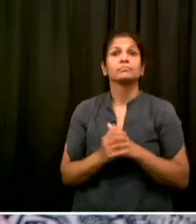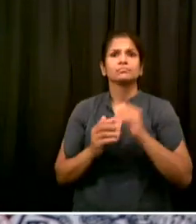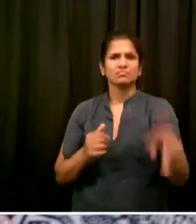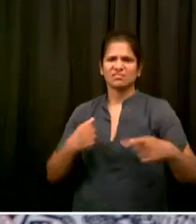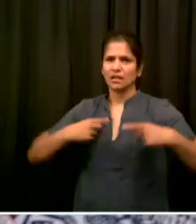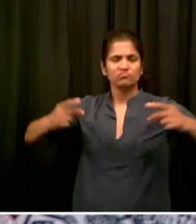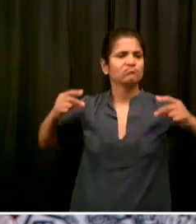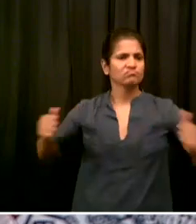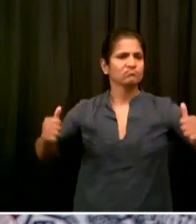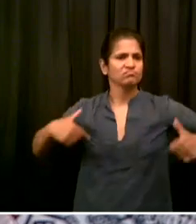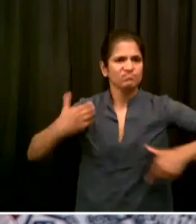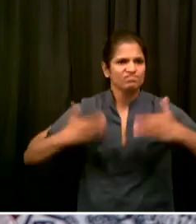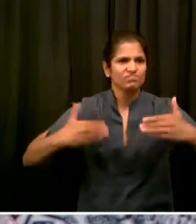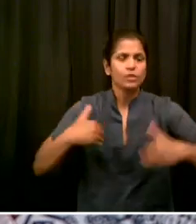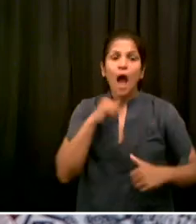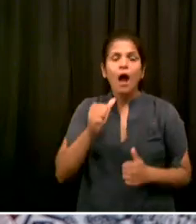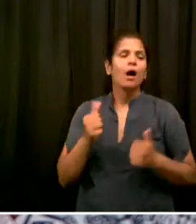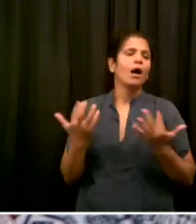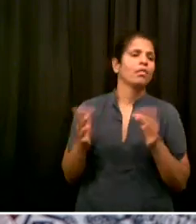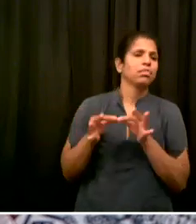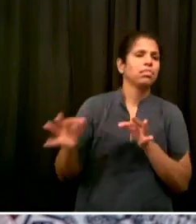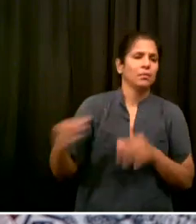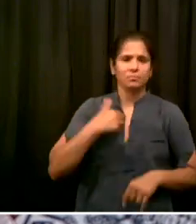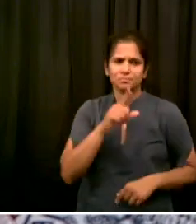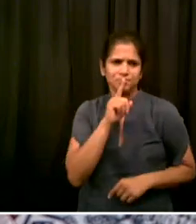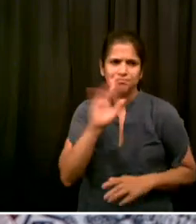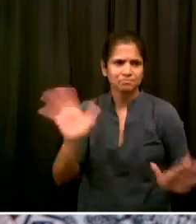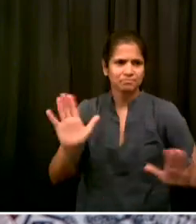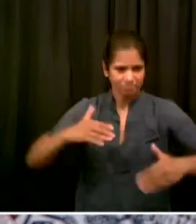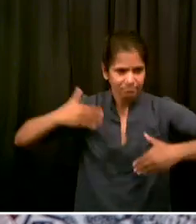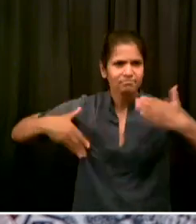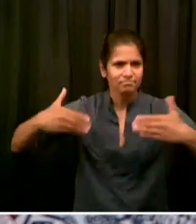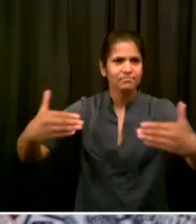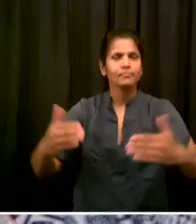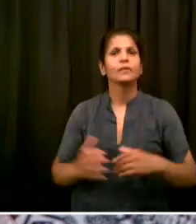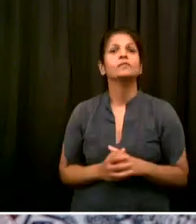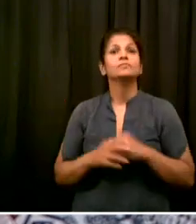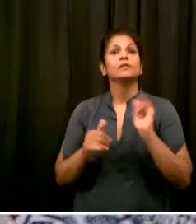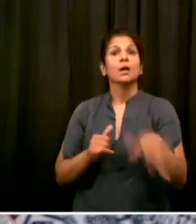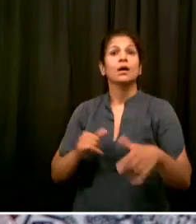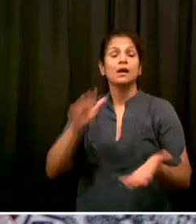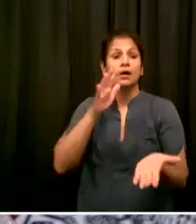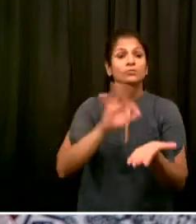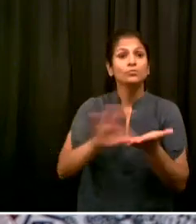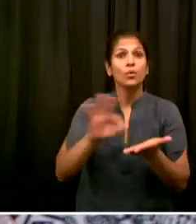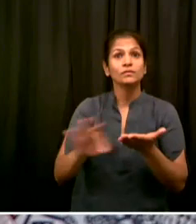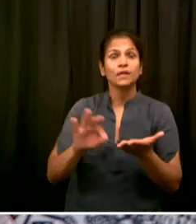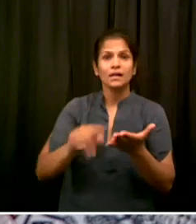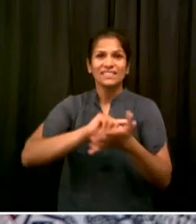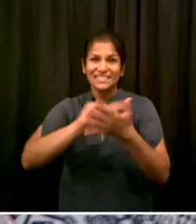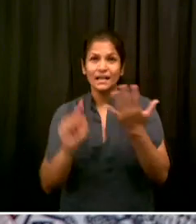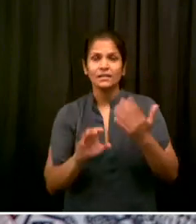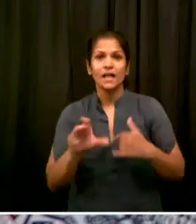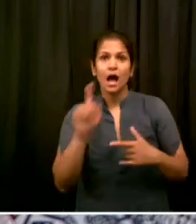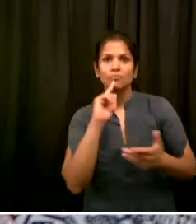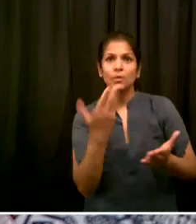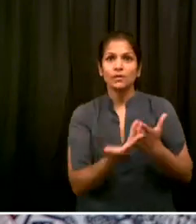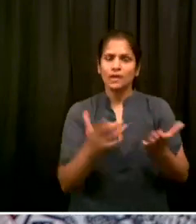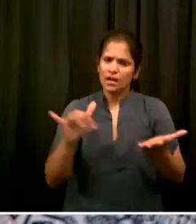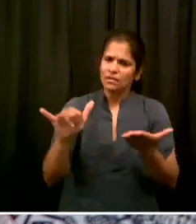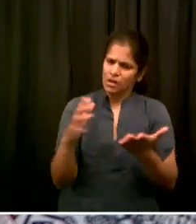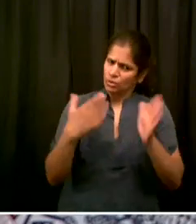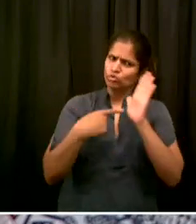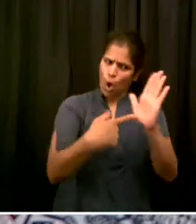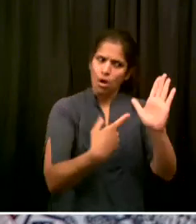put together, give you a sense of how New York City is taking the best ideas from around the world, putting them together so that we can have